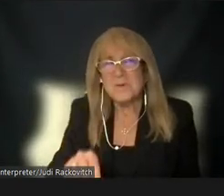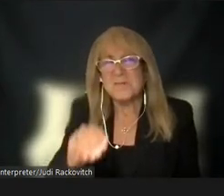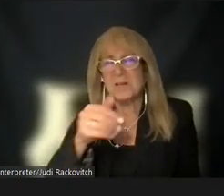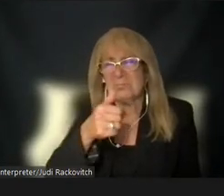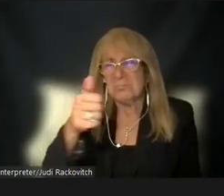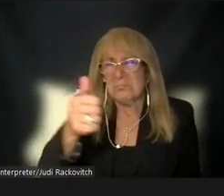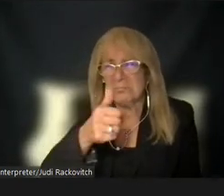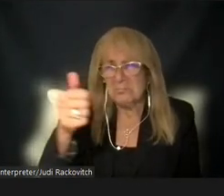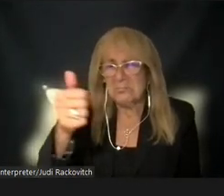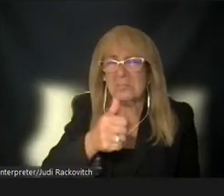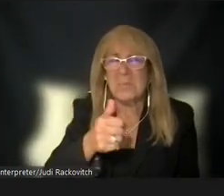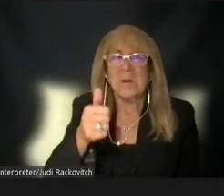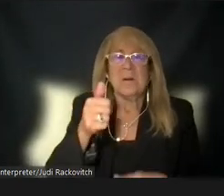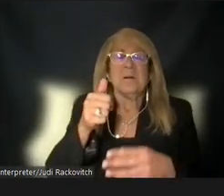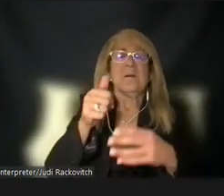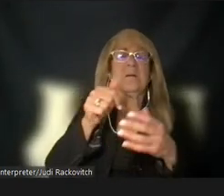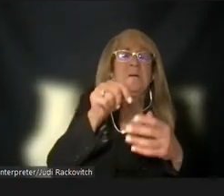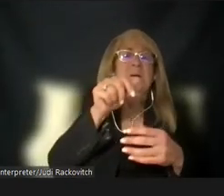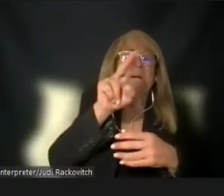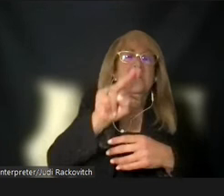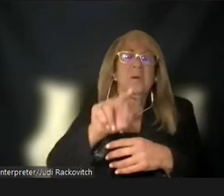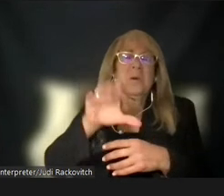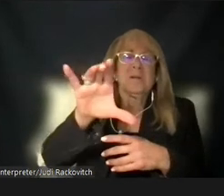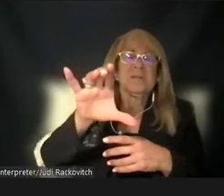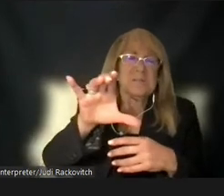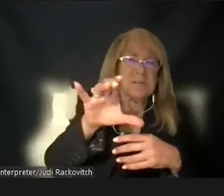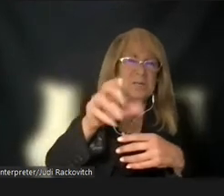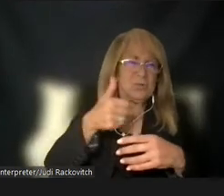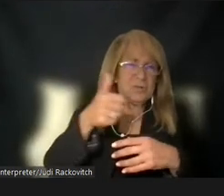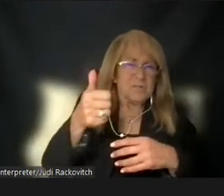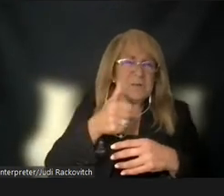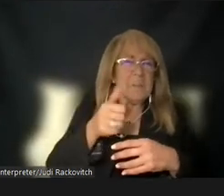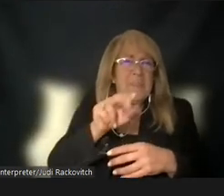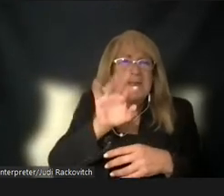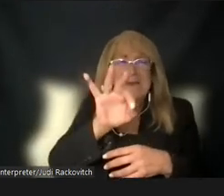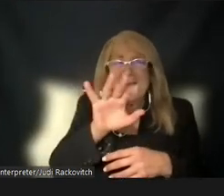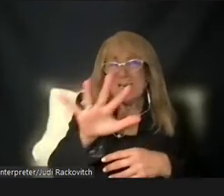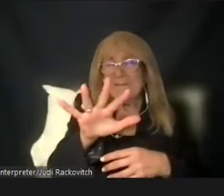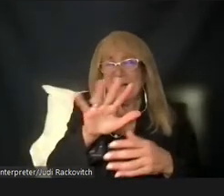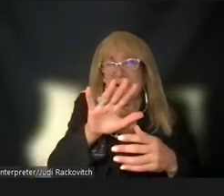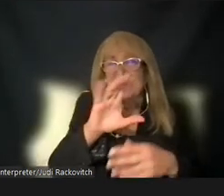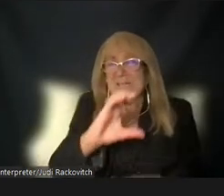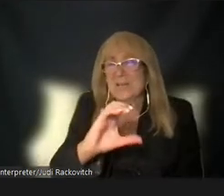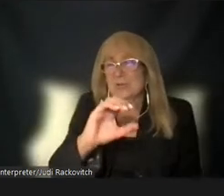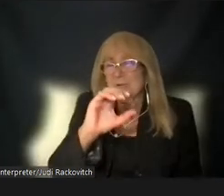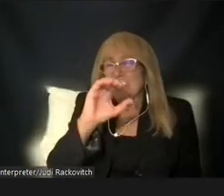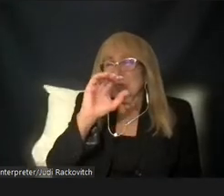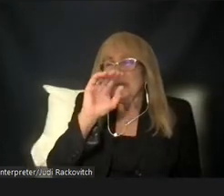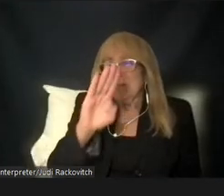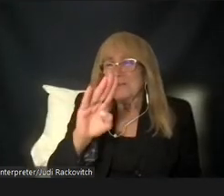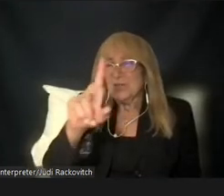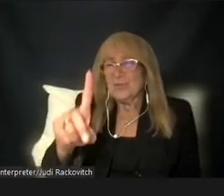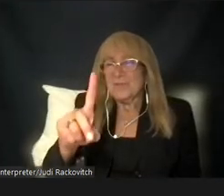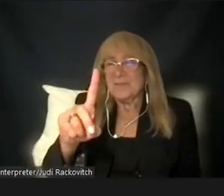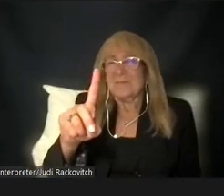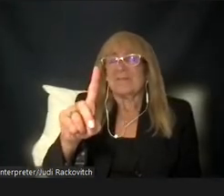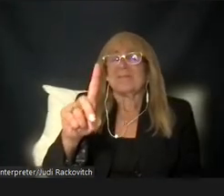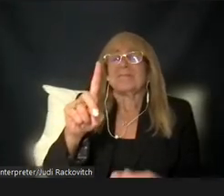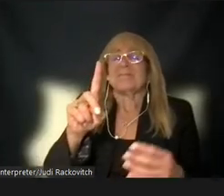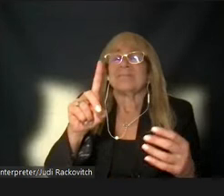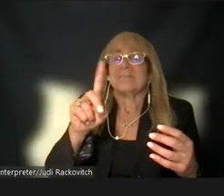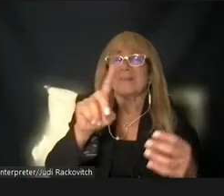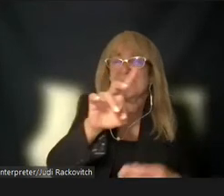Business District were made using transit. 95% of trips to the Manhattan Central Business District by low-income populations are made using transit.